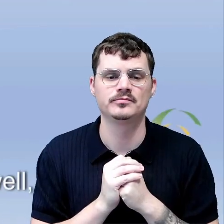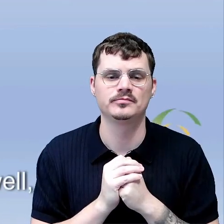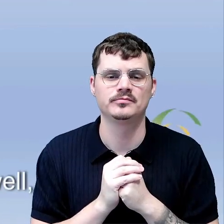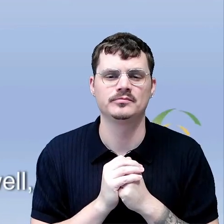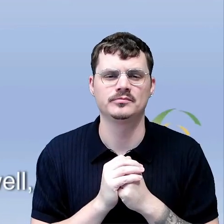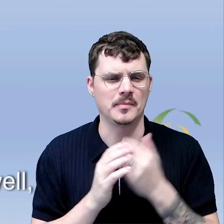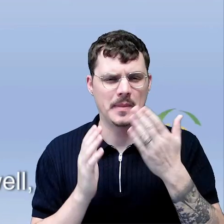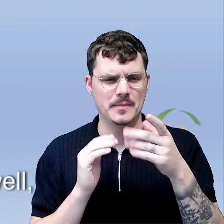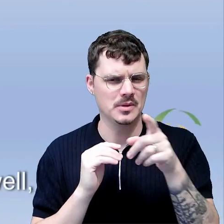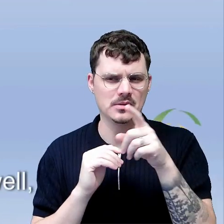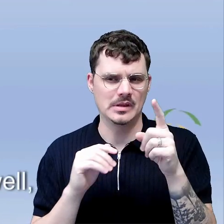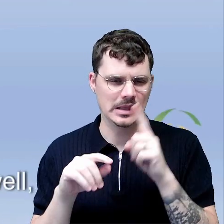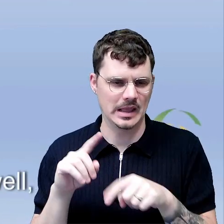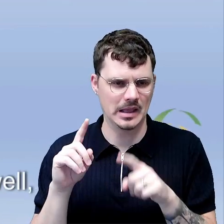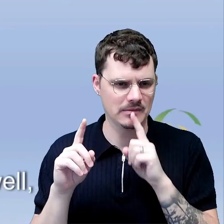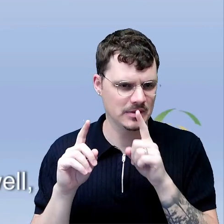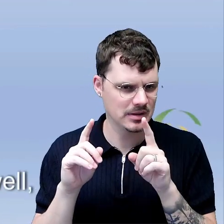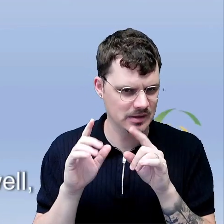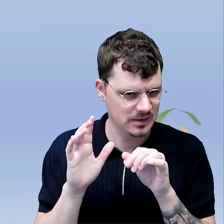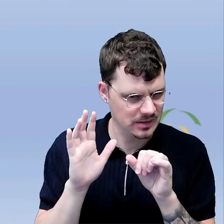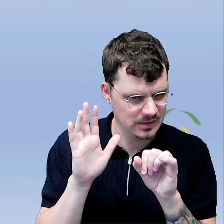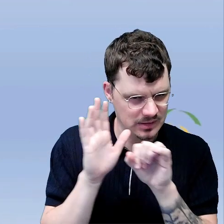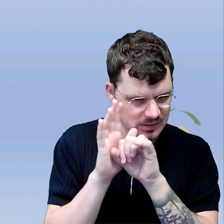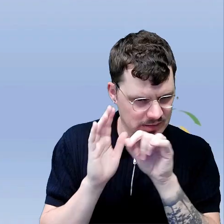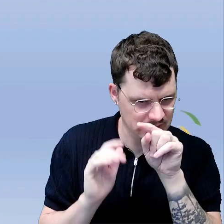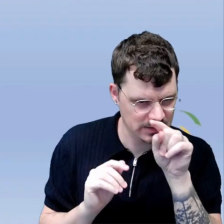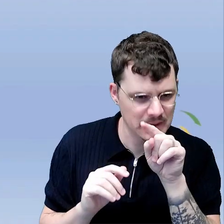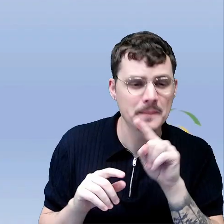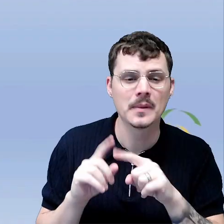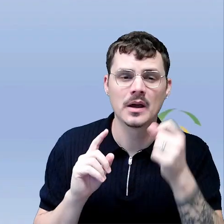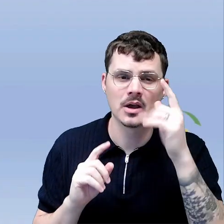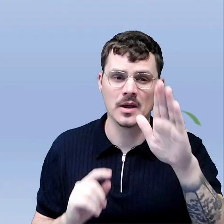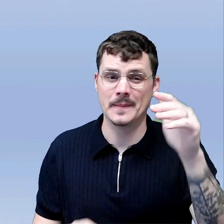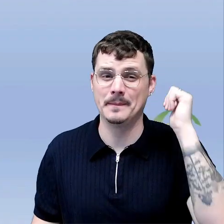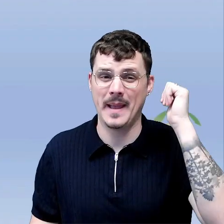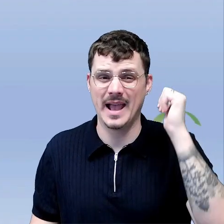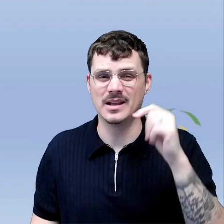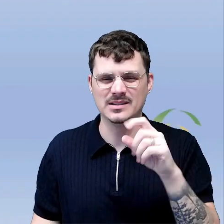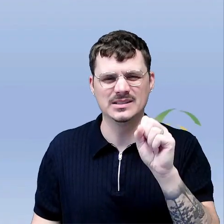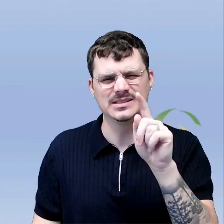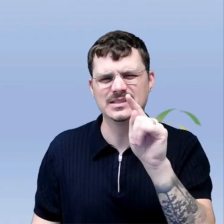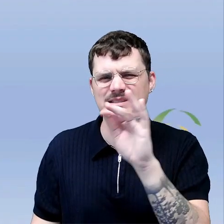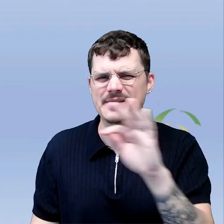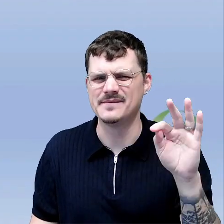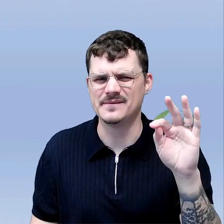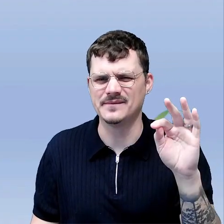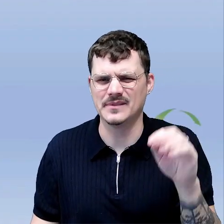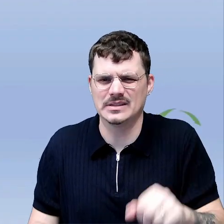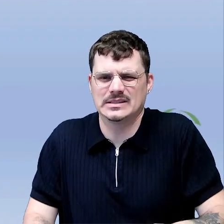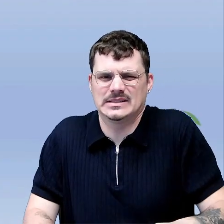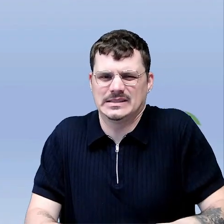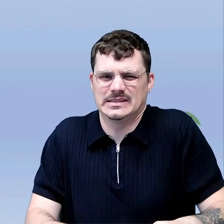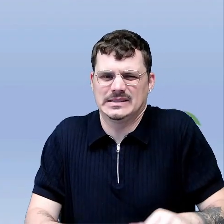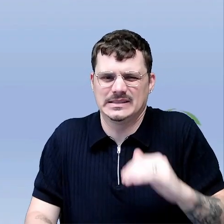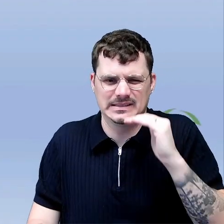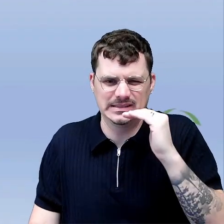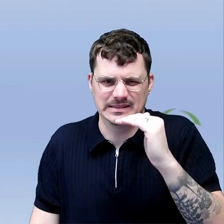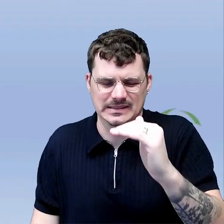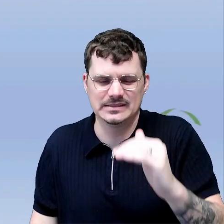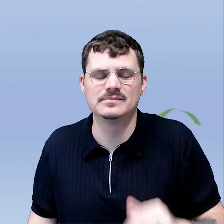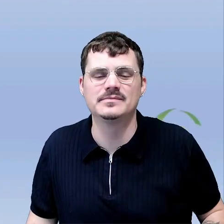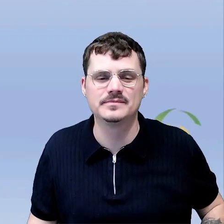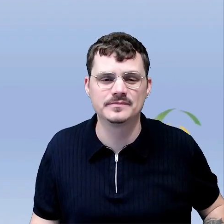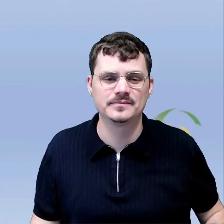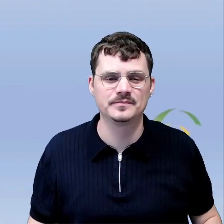And you can't probably make it out all that well, but her back is very, very stiff. And the